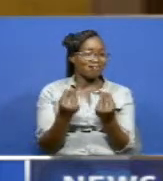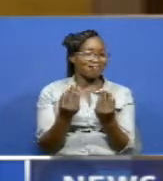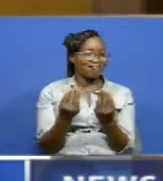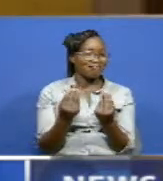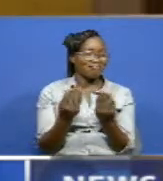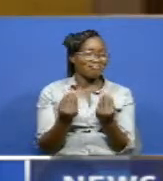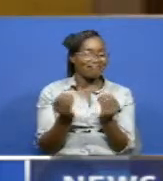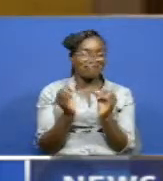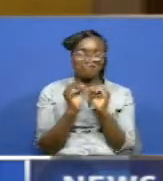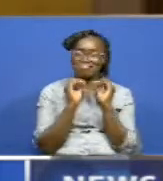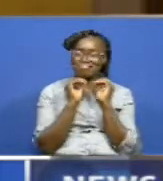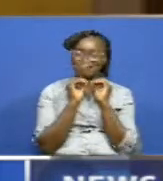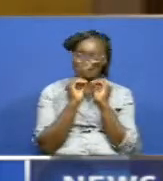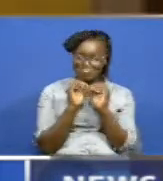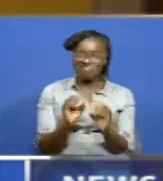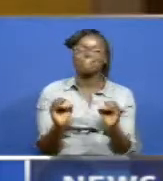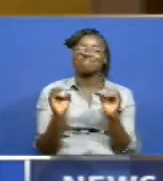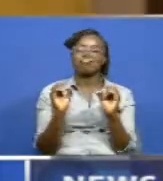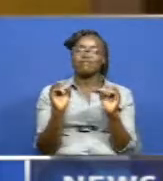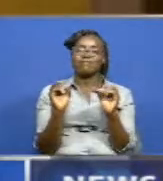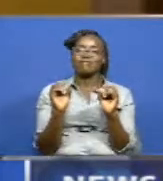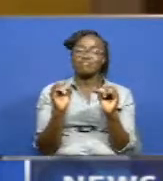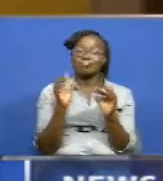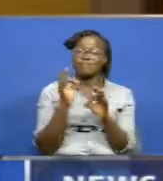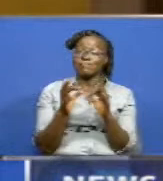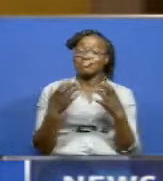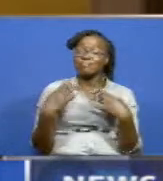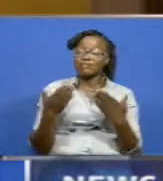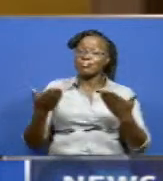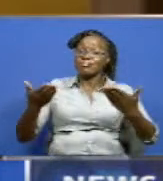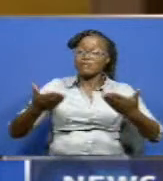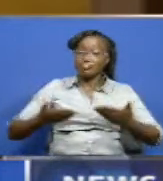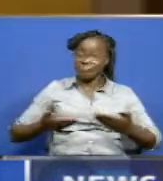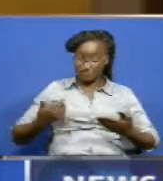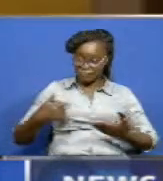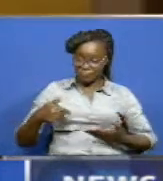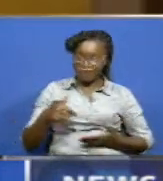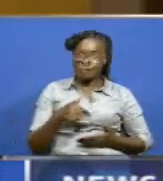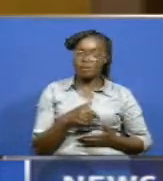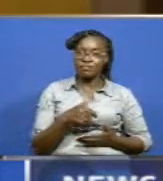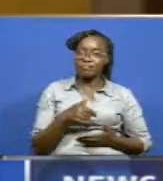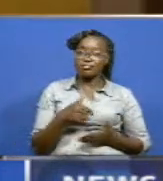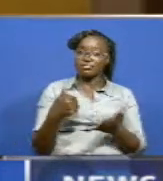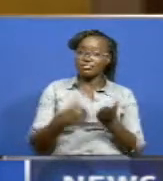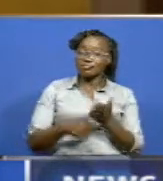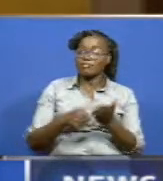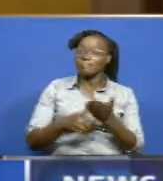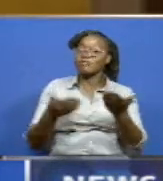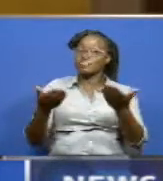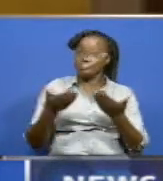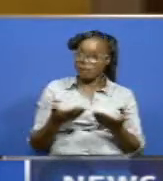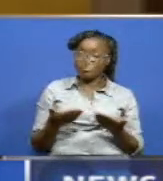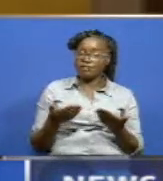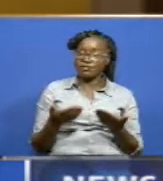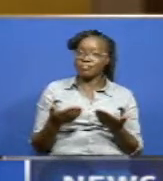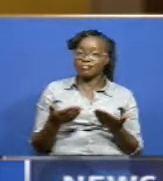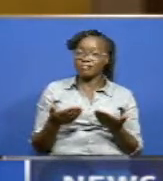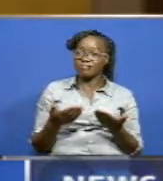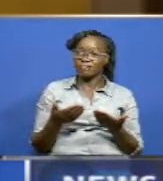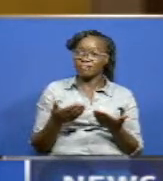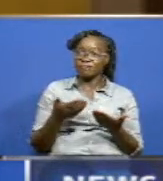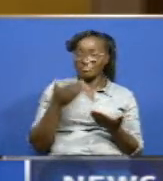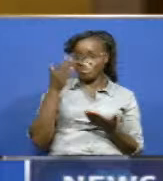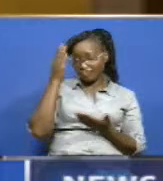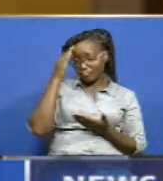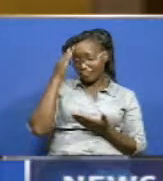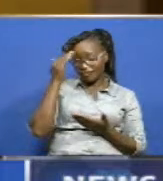task. And if the people you bring to us cause us problems in August next